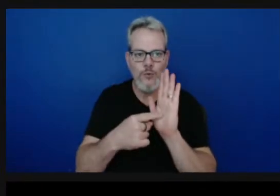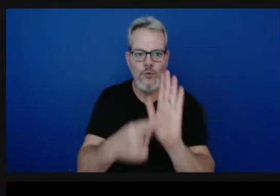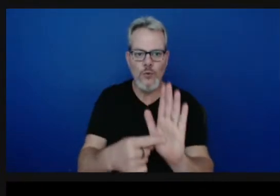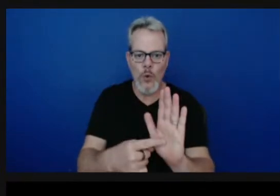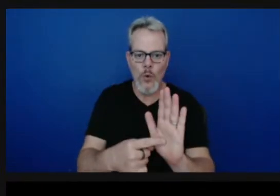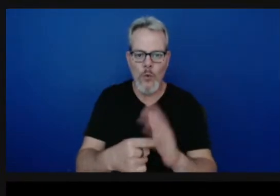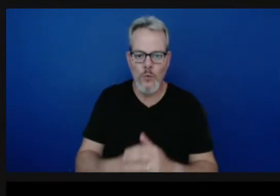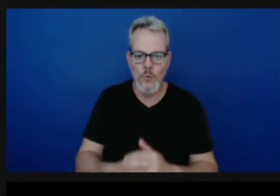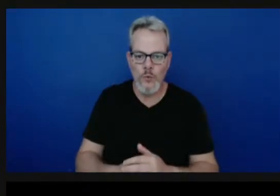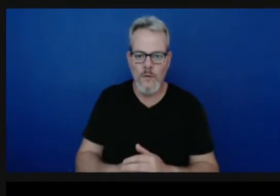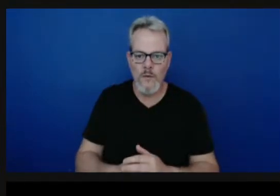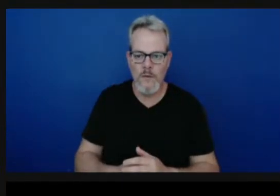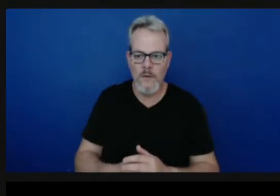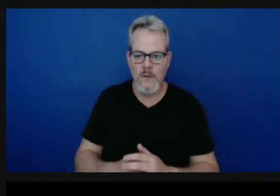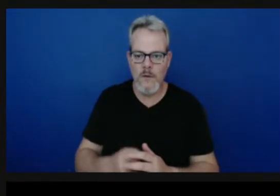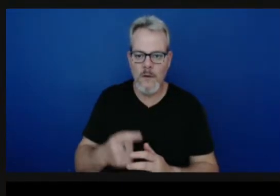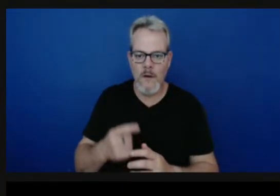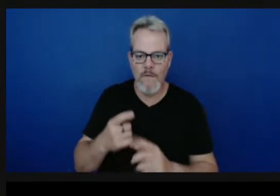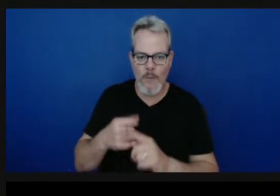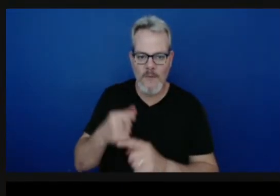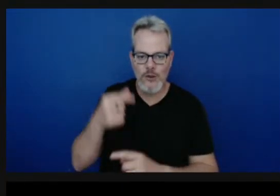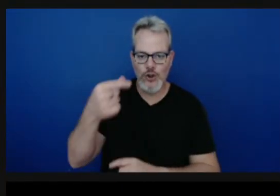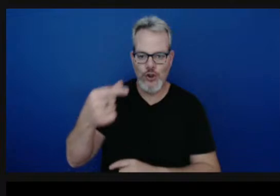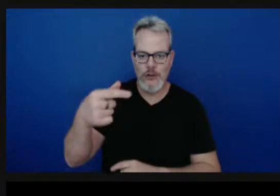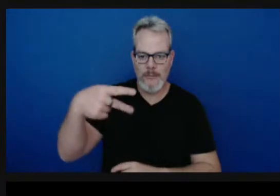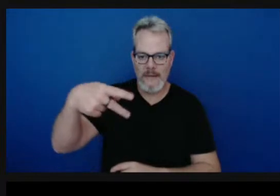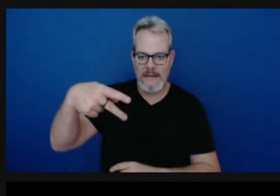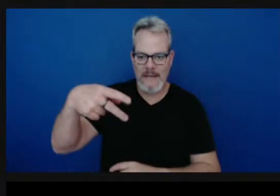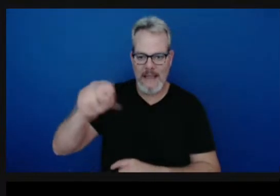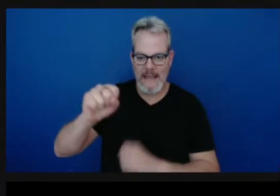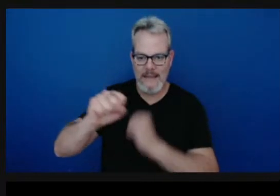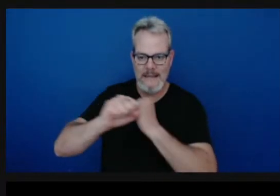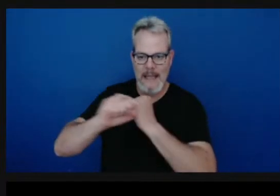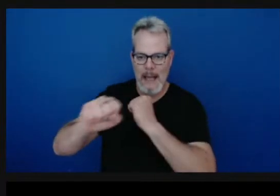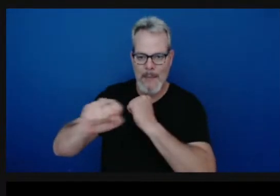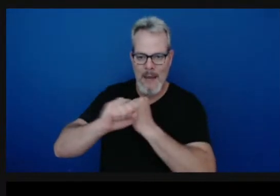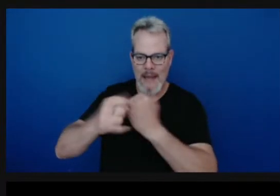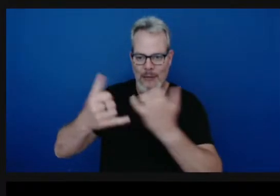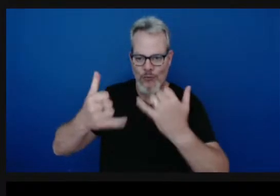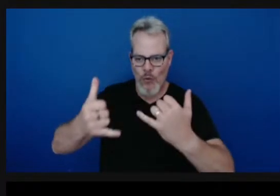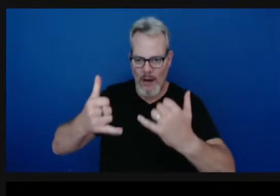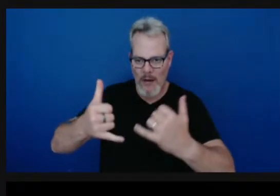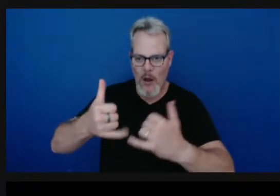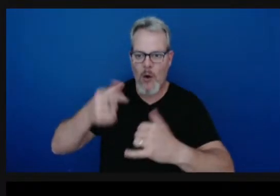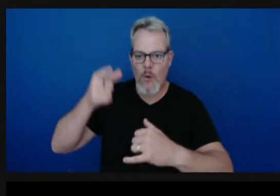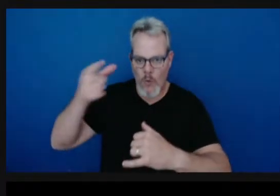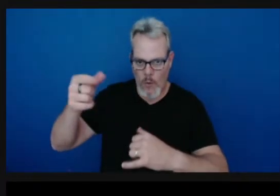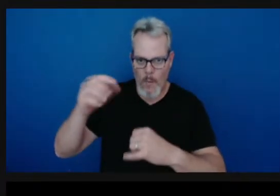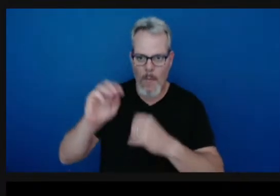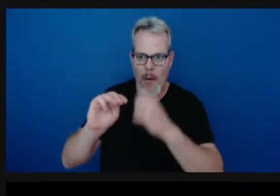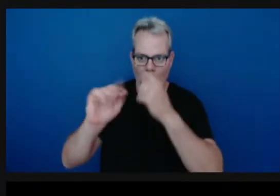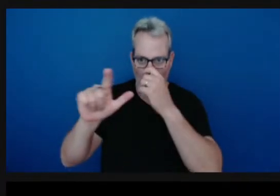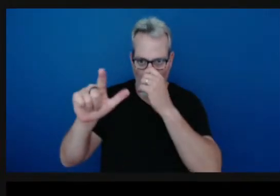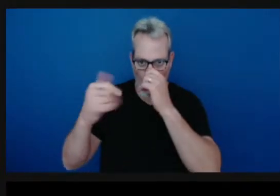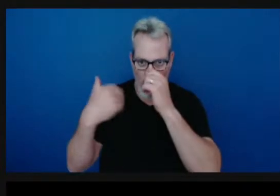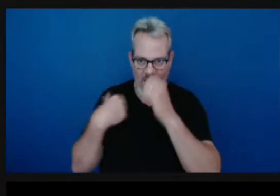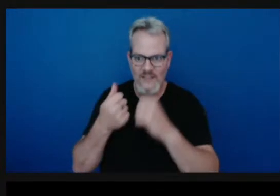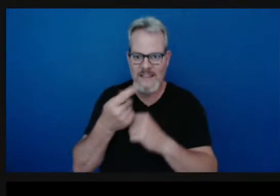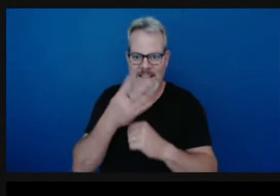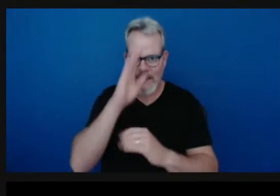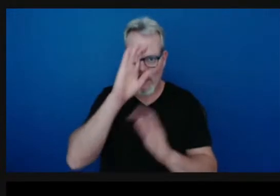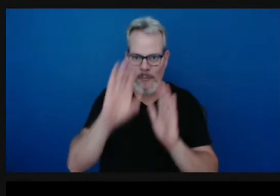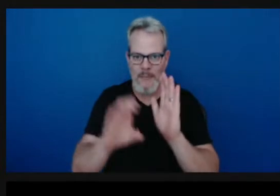last week of a GPS campaign currently underway on Maunaloa. There are several pictures included in this.